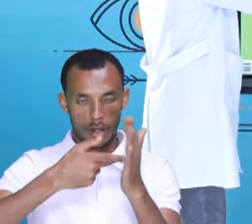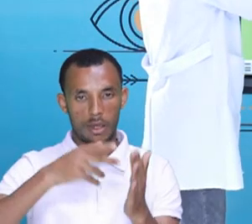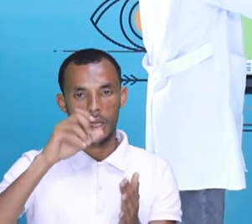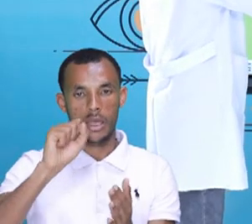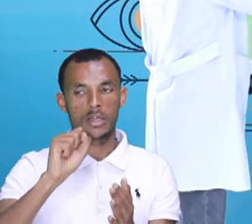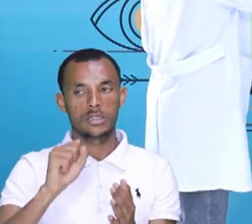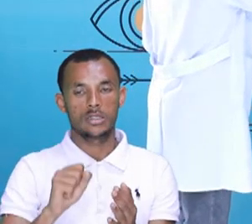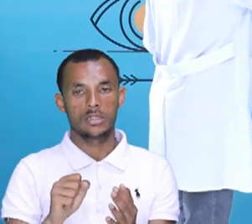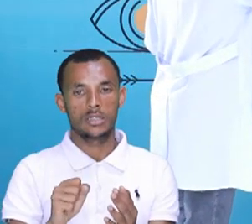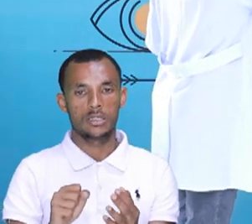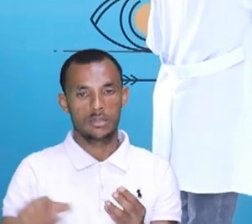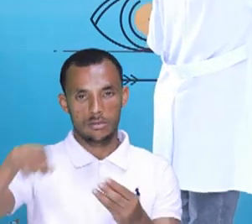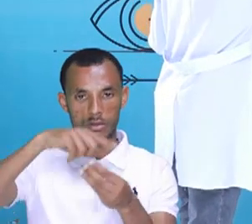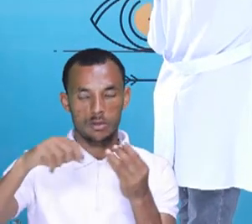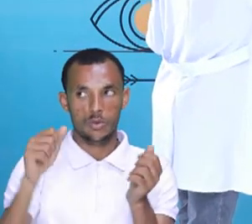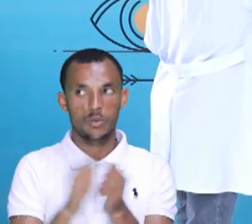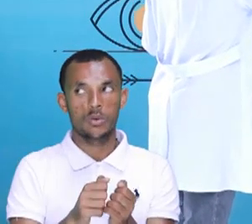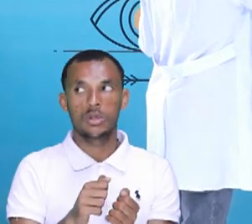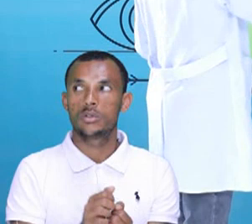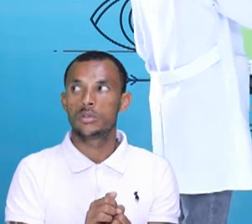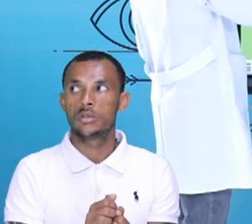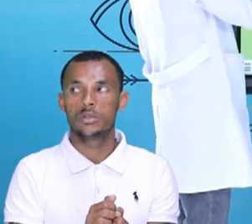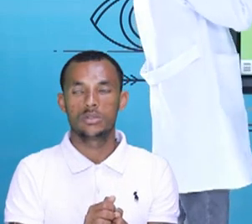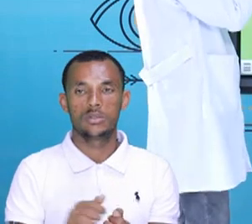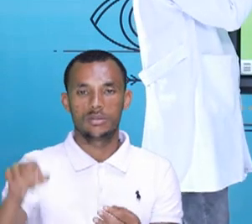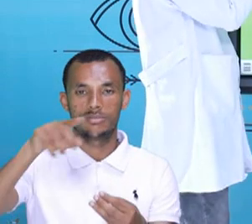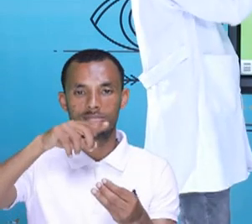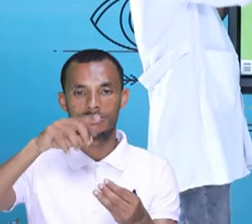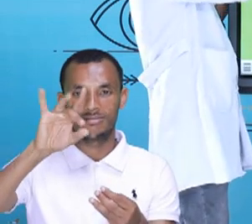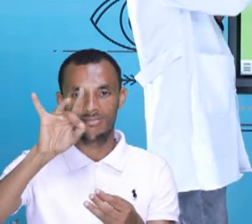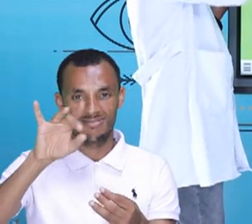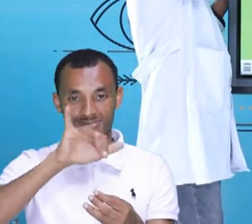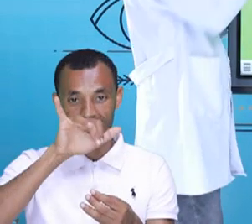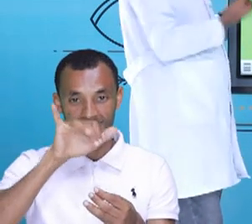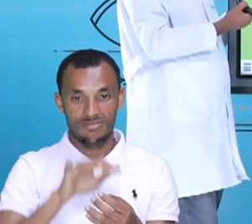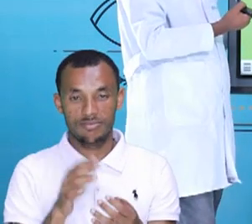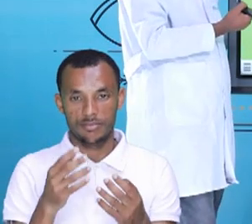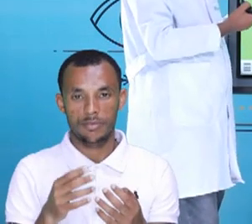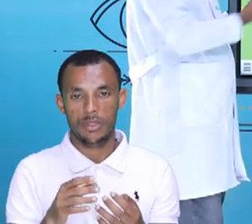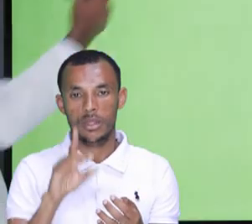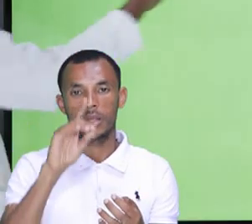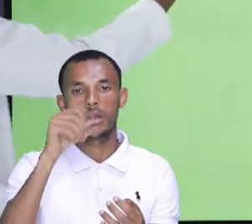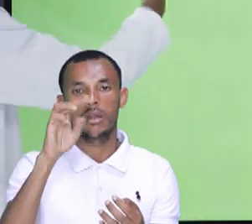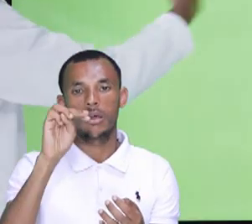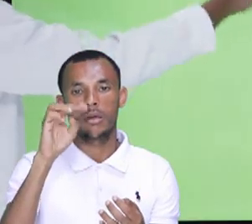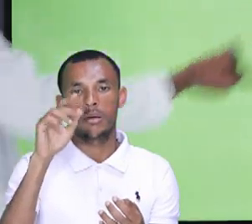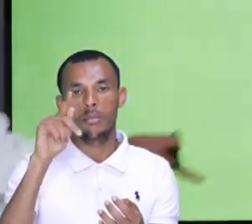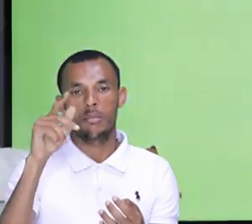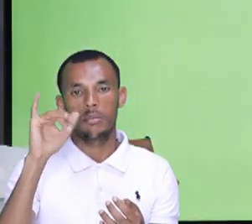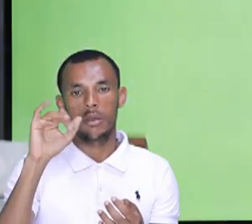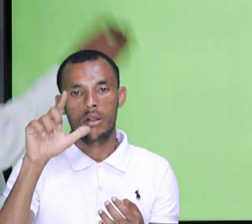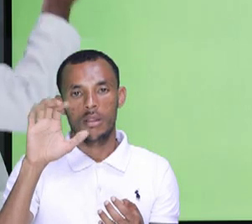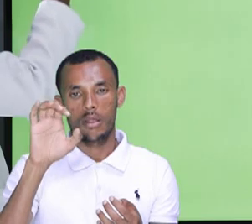spherical with dumbbell. This is the shape of S. S is spherical in shape. P is